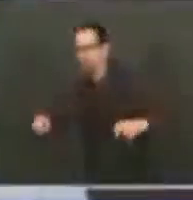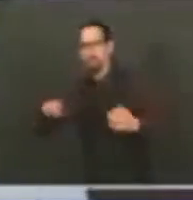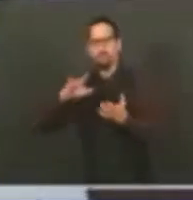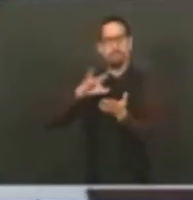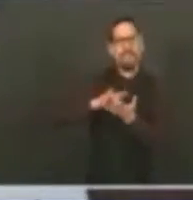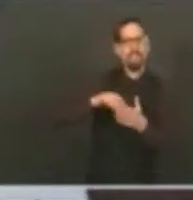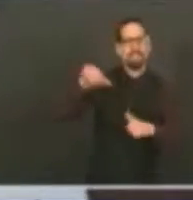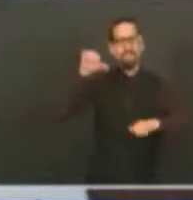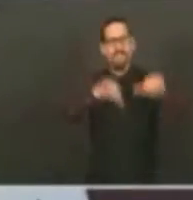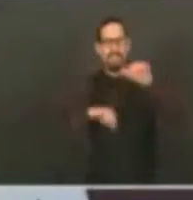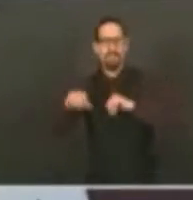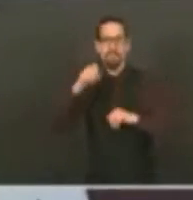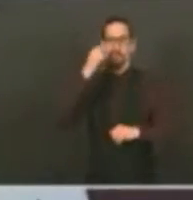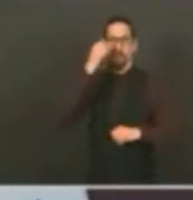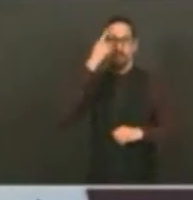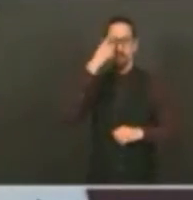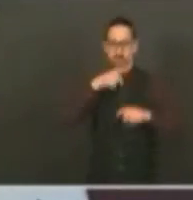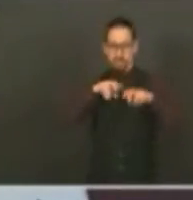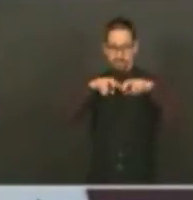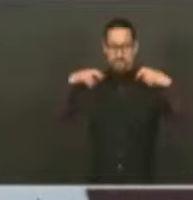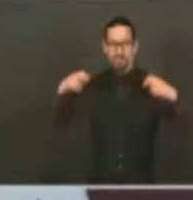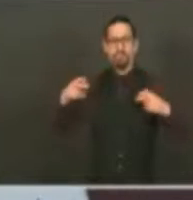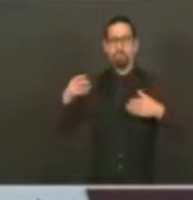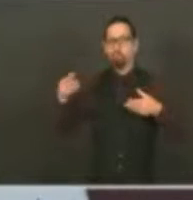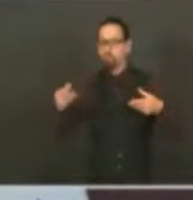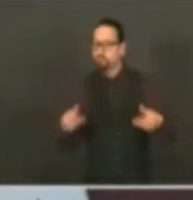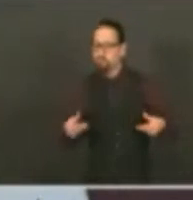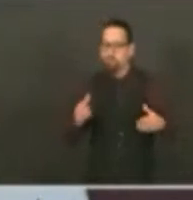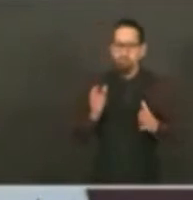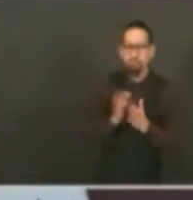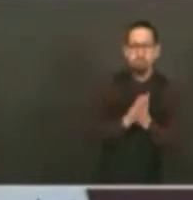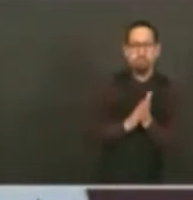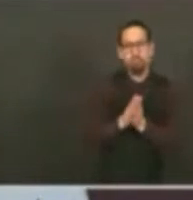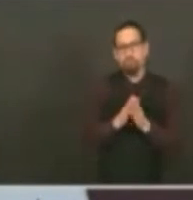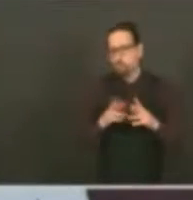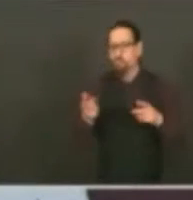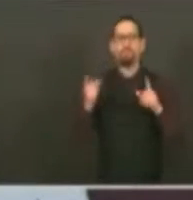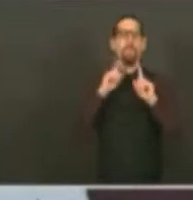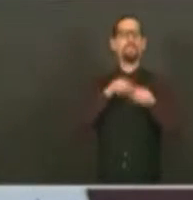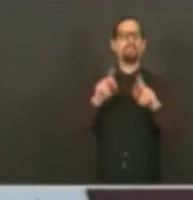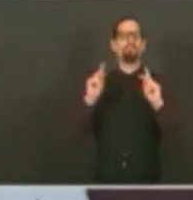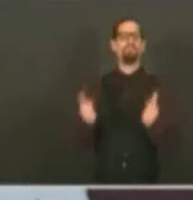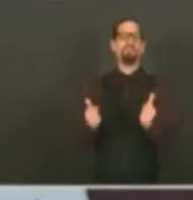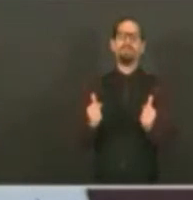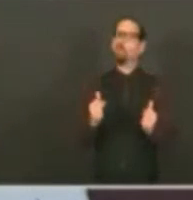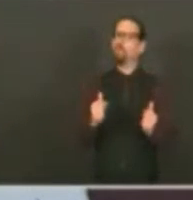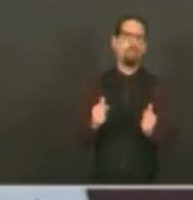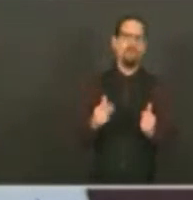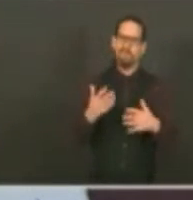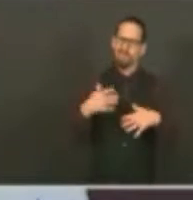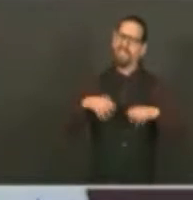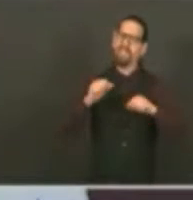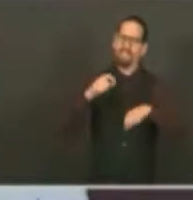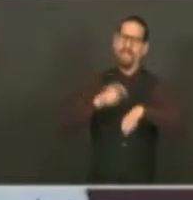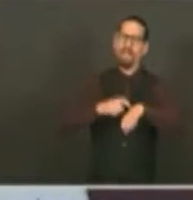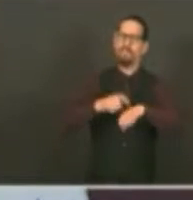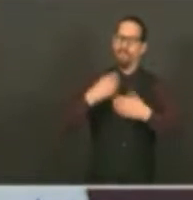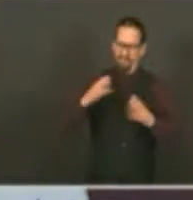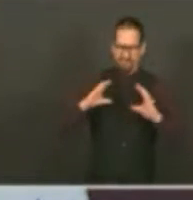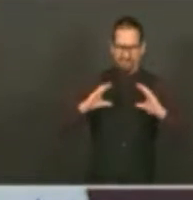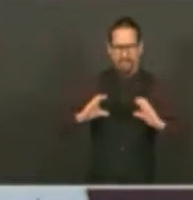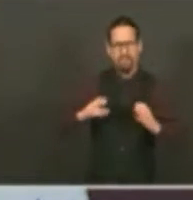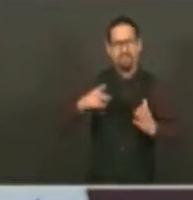it's not something that can be done in a day or two. And they're really looking at vaccine effectiveness, importantly safety, potential side effects,